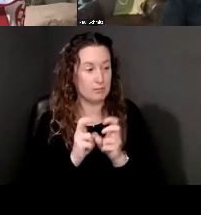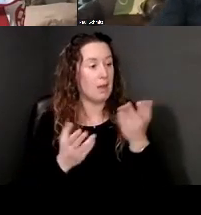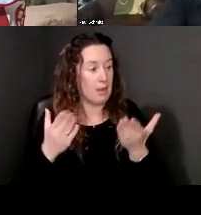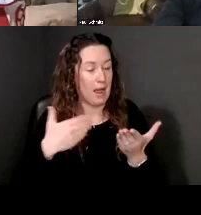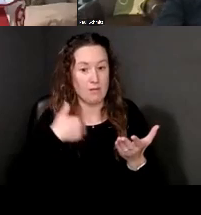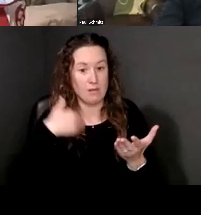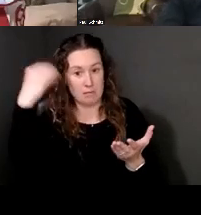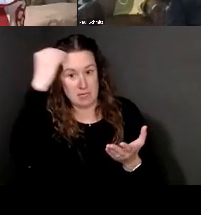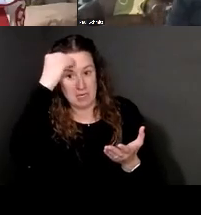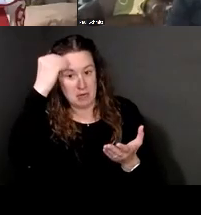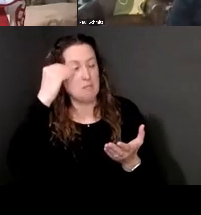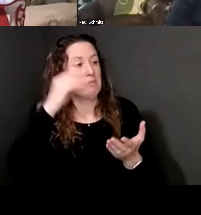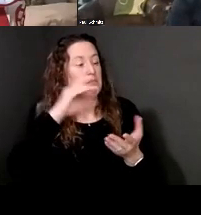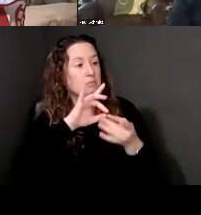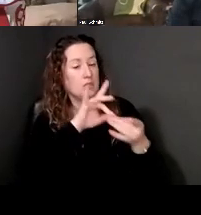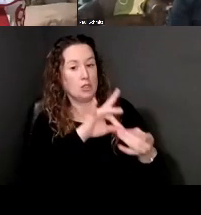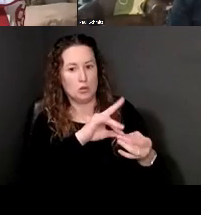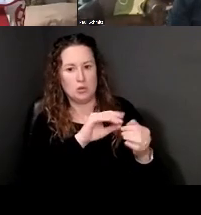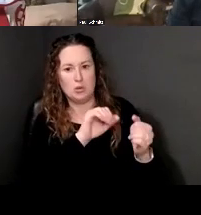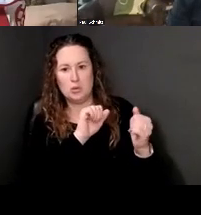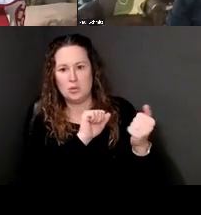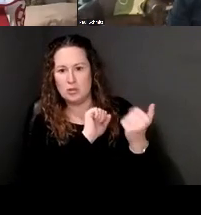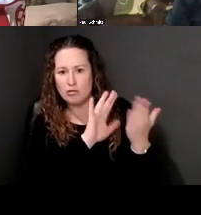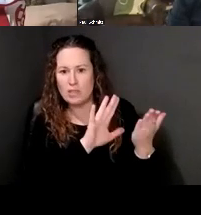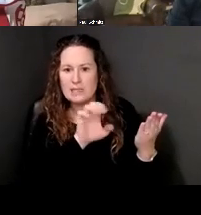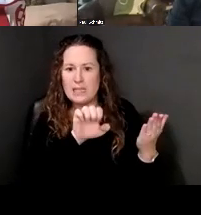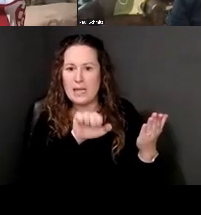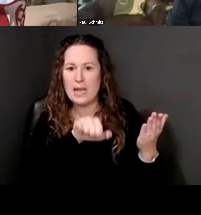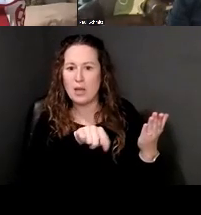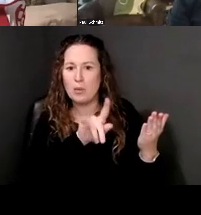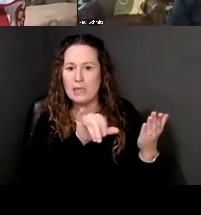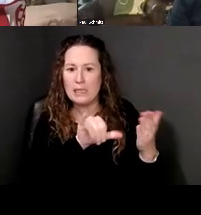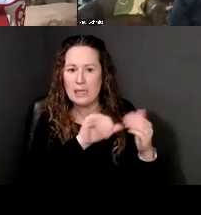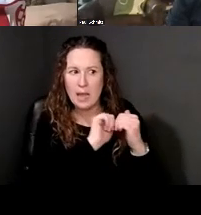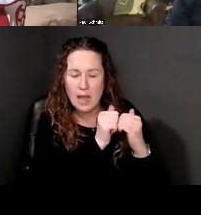they're going to address equity either initially or on a